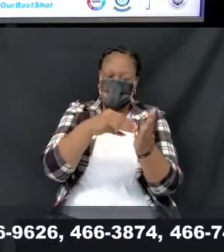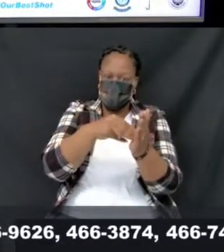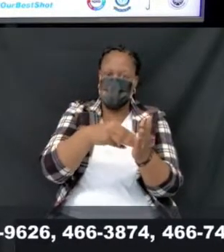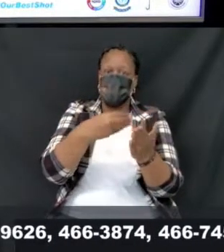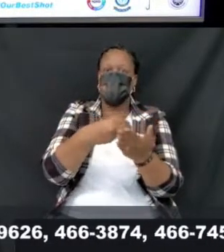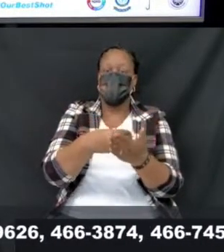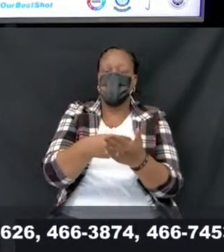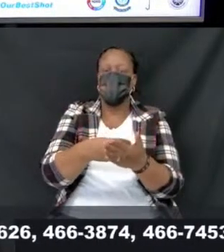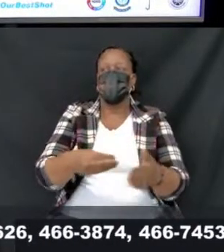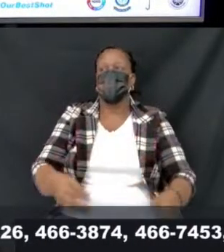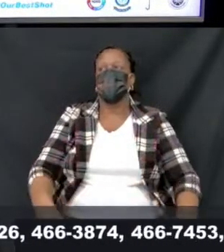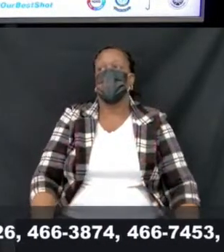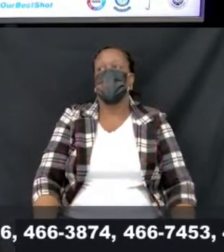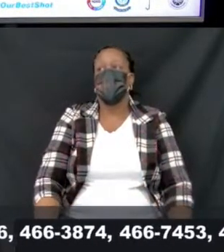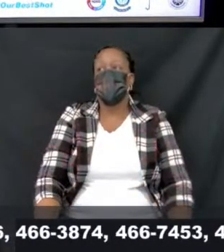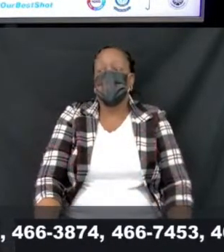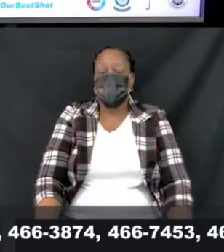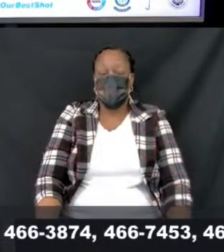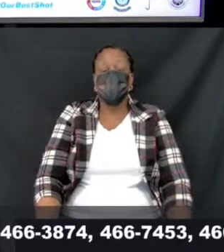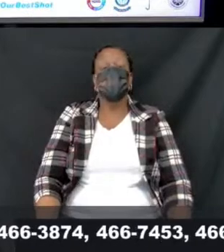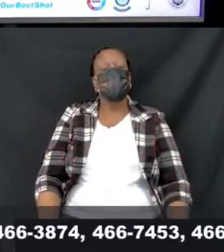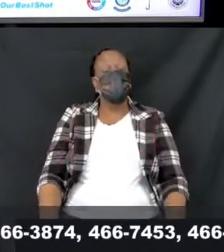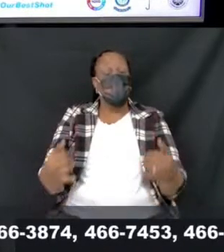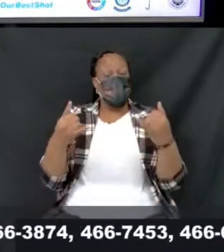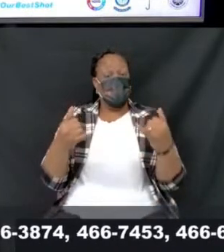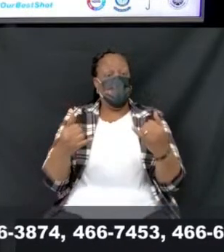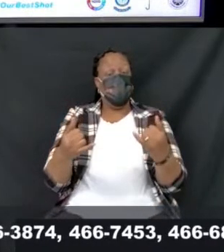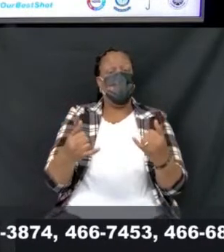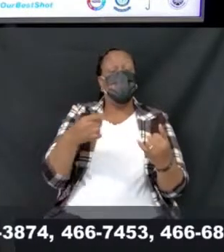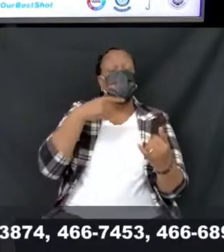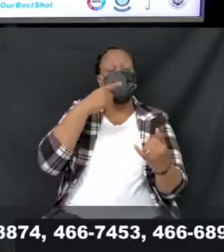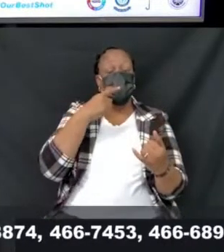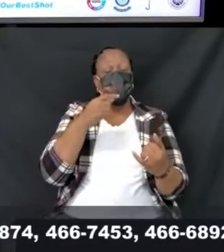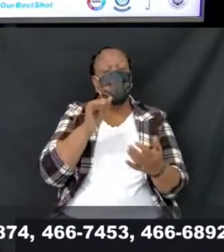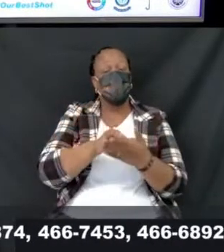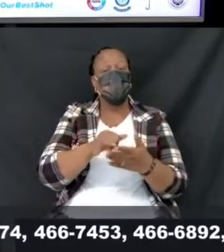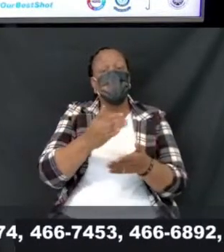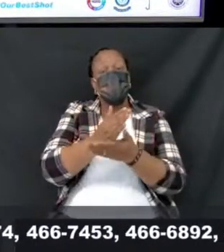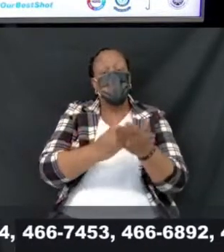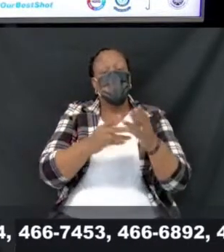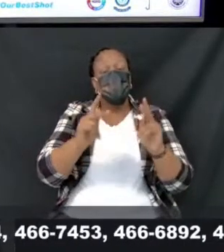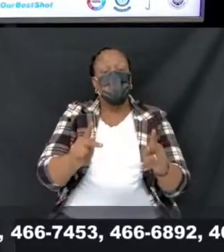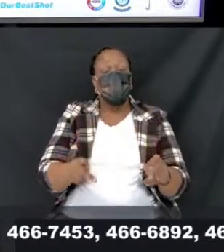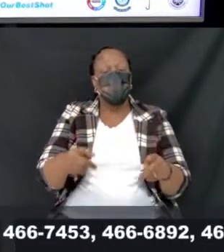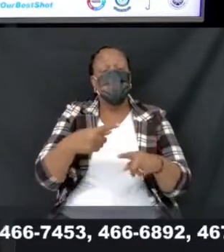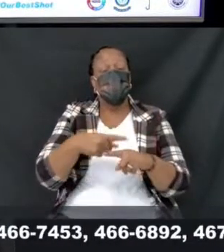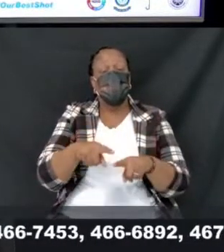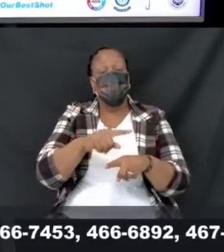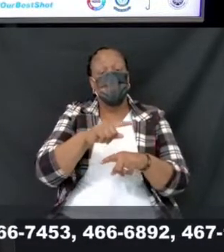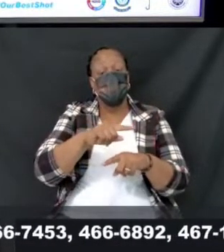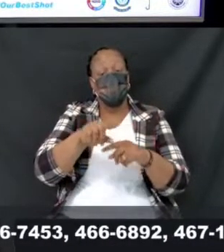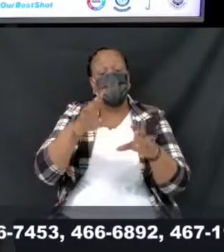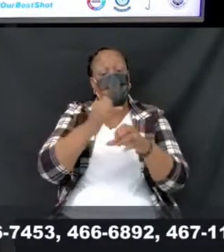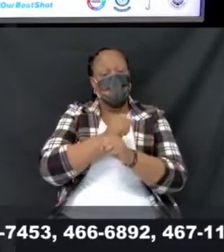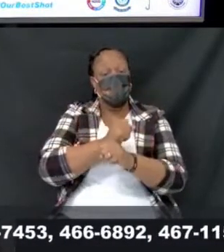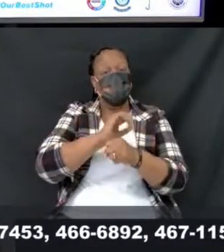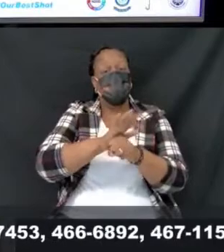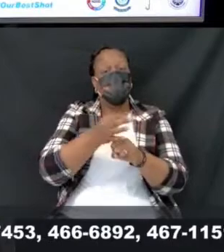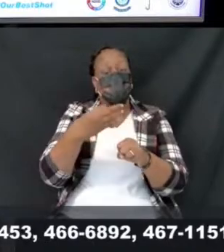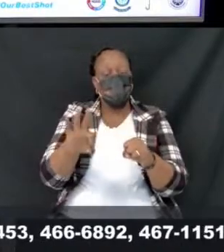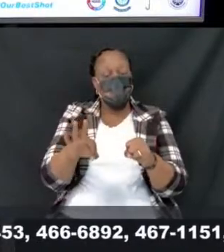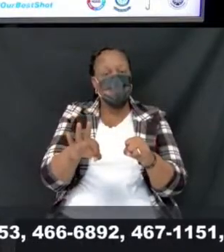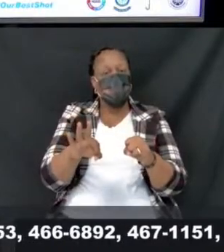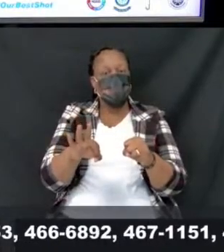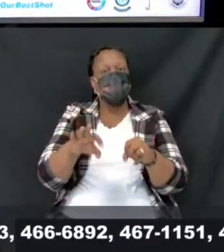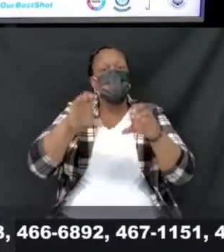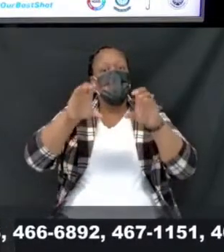risk of developing diabetes after COVID-19. So this, again, overemphasizes the importance of